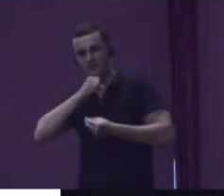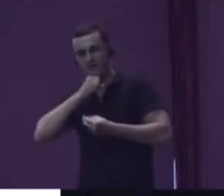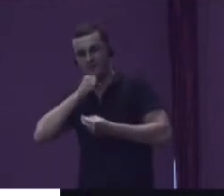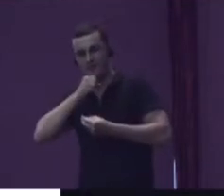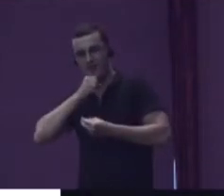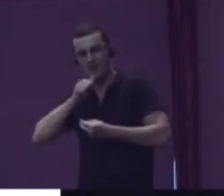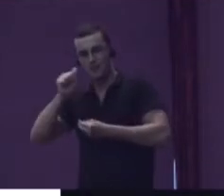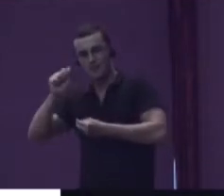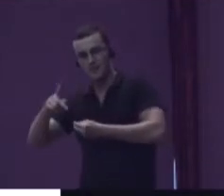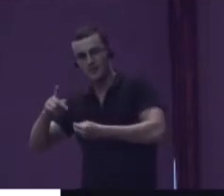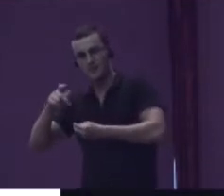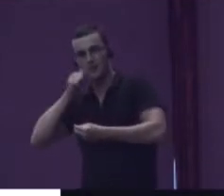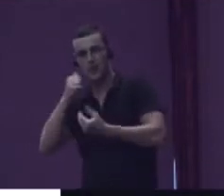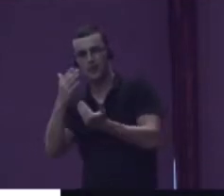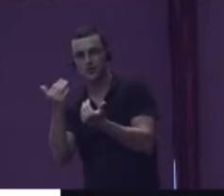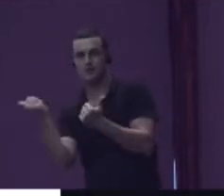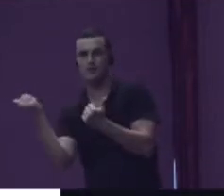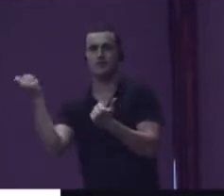birth.